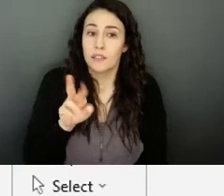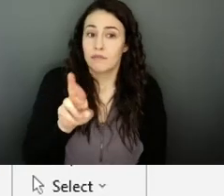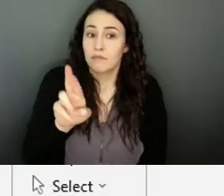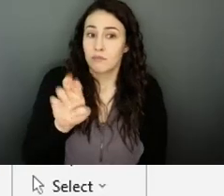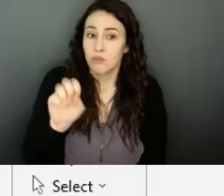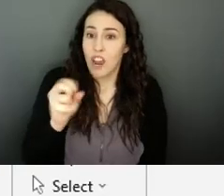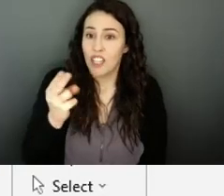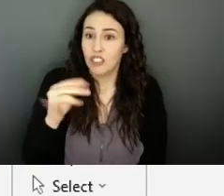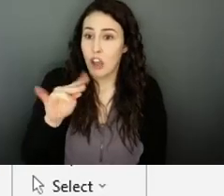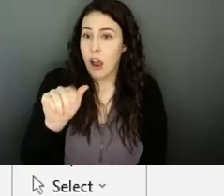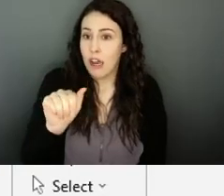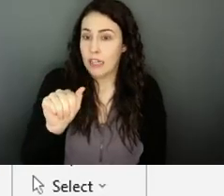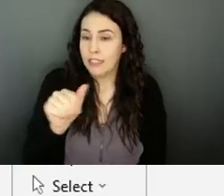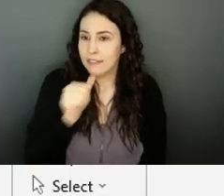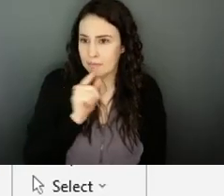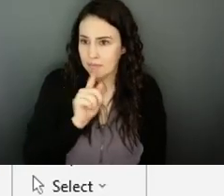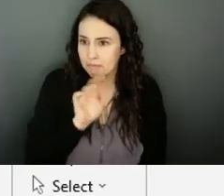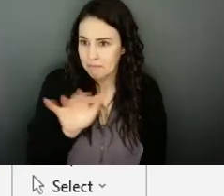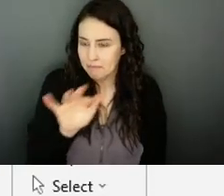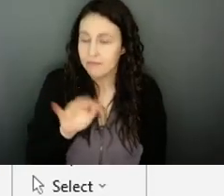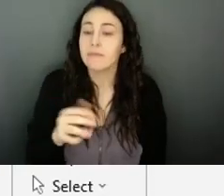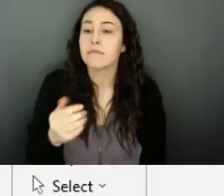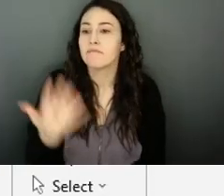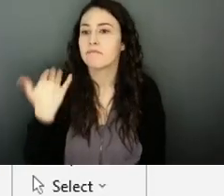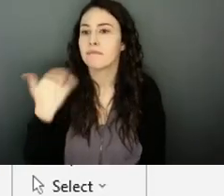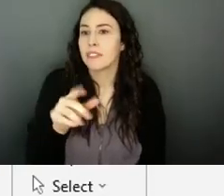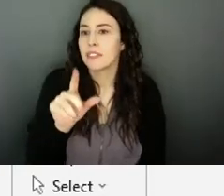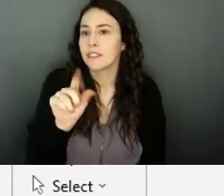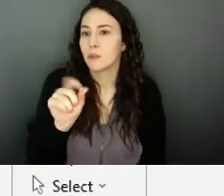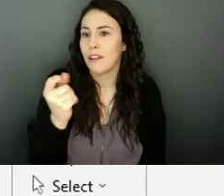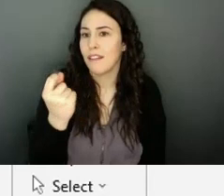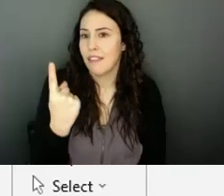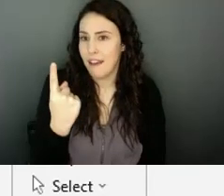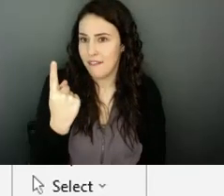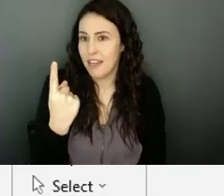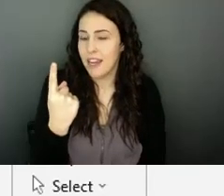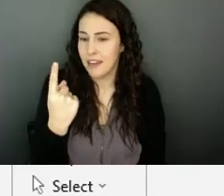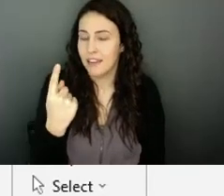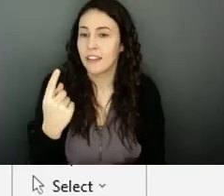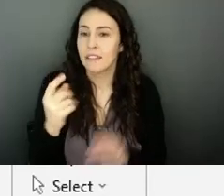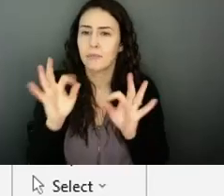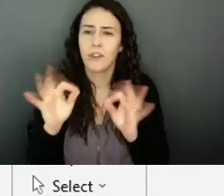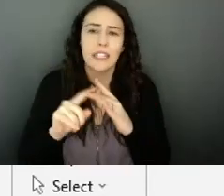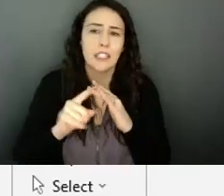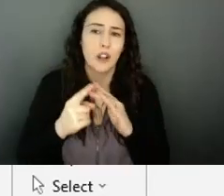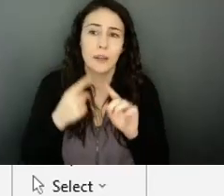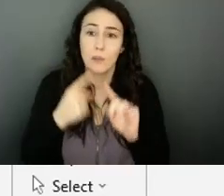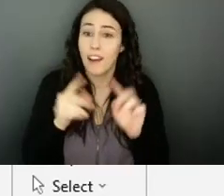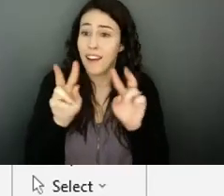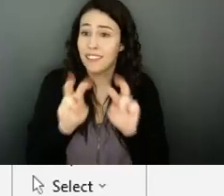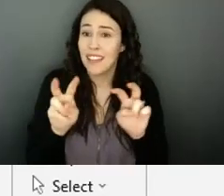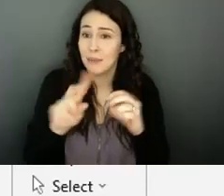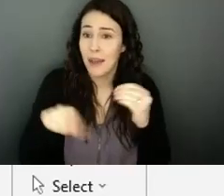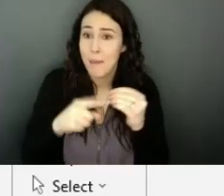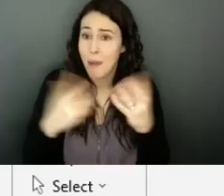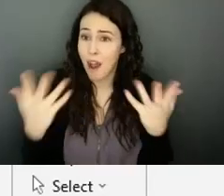in 2011 gave just the perfect starting point. Assessment is all about wondering whether